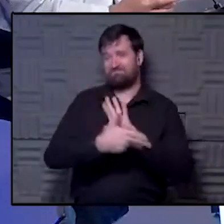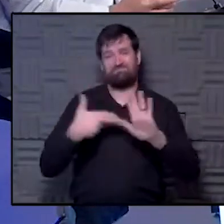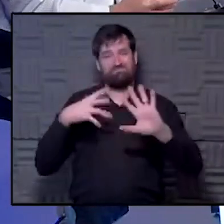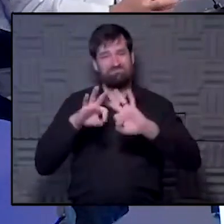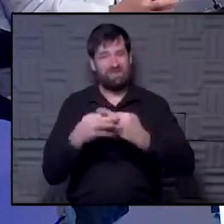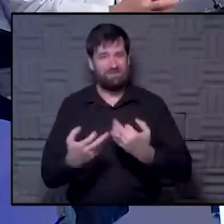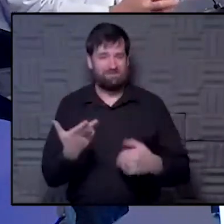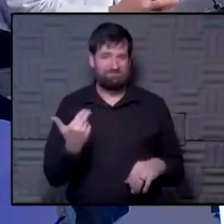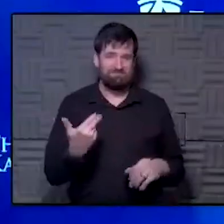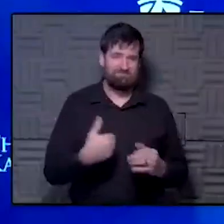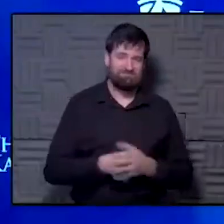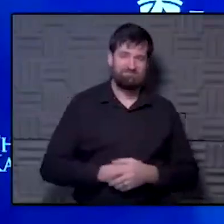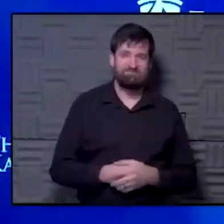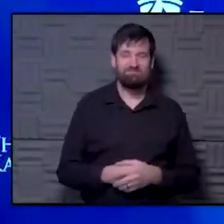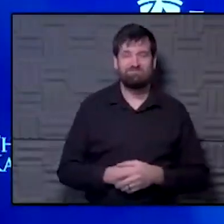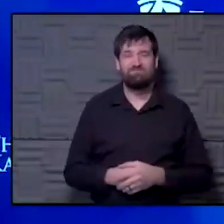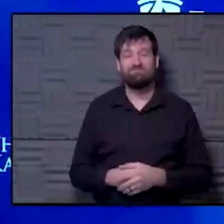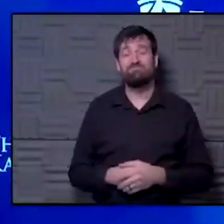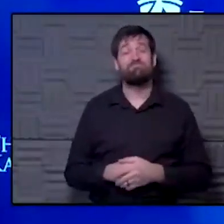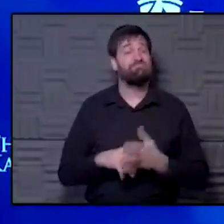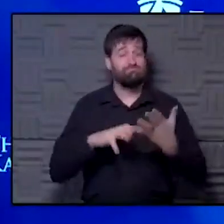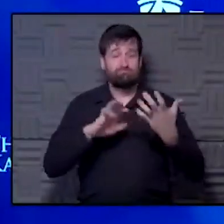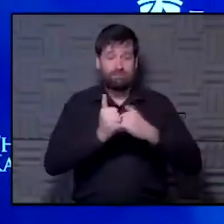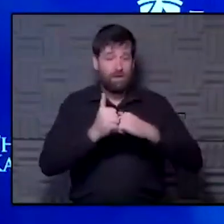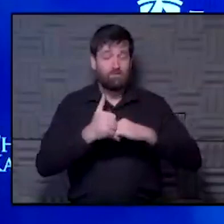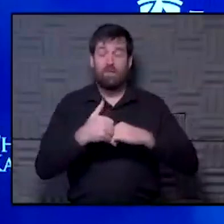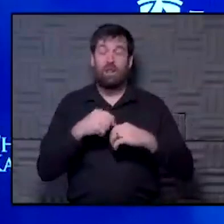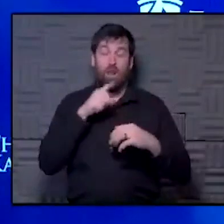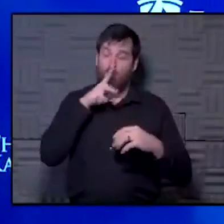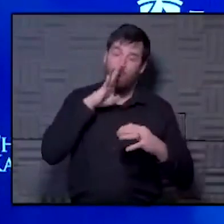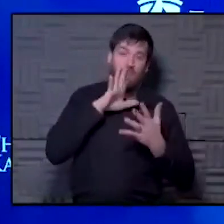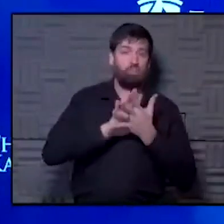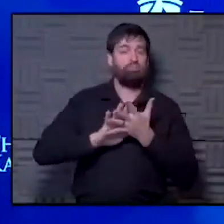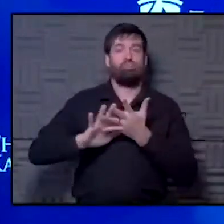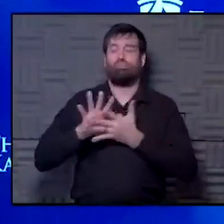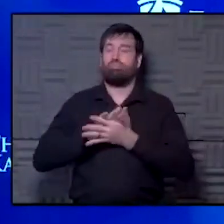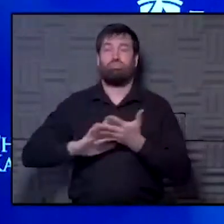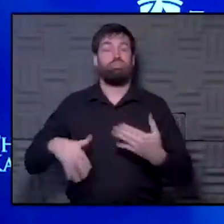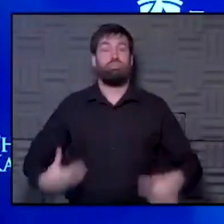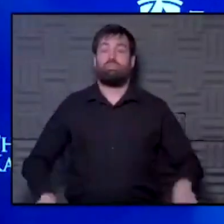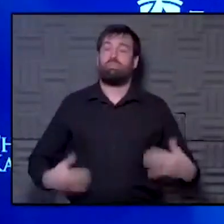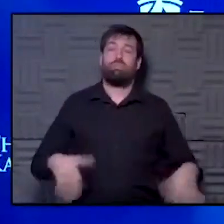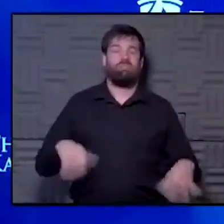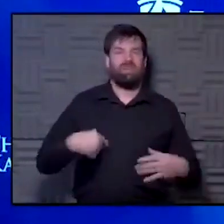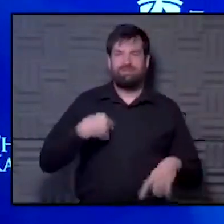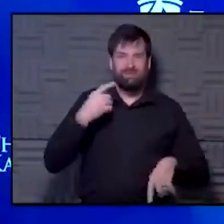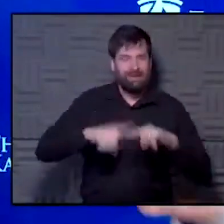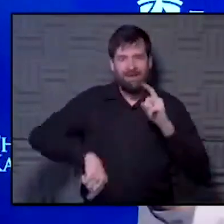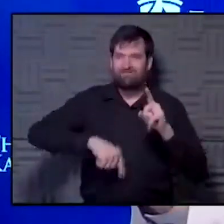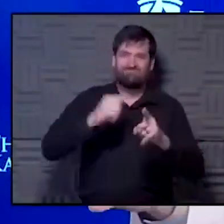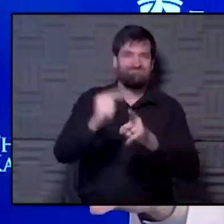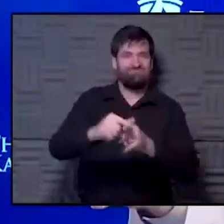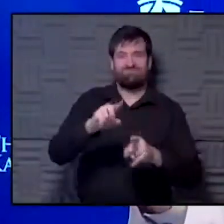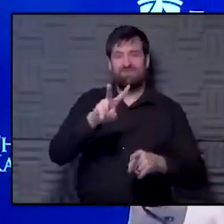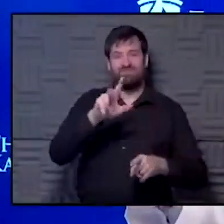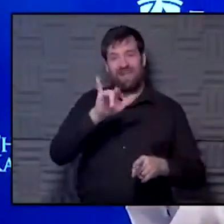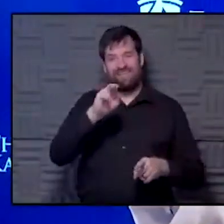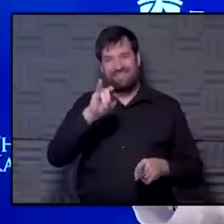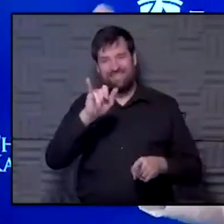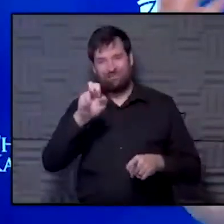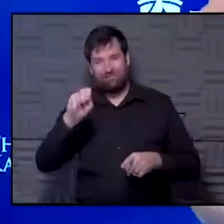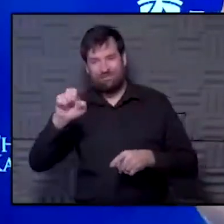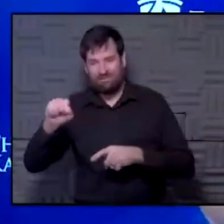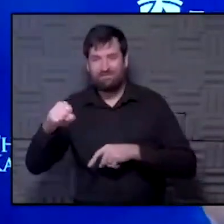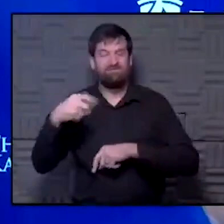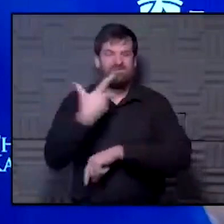family. Yeah. That's awesome. All right. So how are the vaccinations? Man, I can't believe I can't say that word. Vaccinations going. I